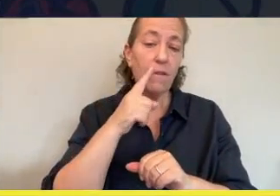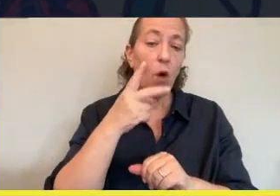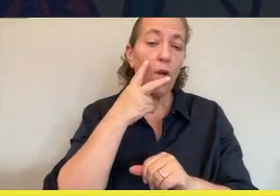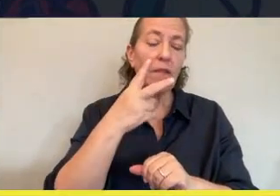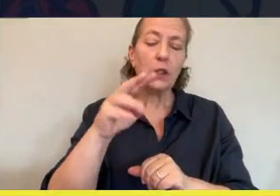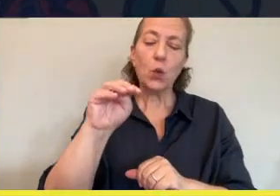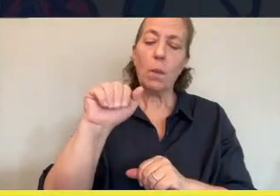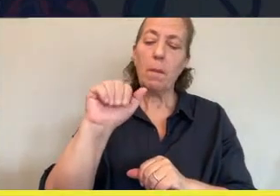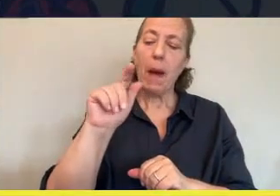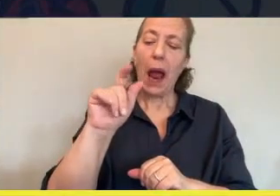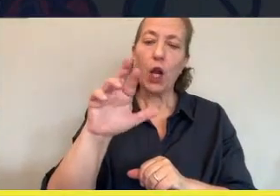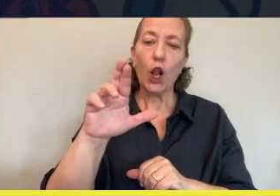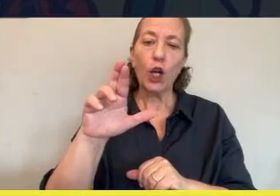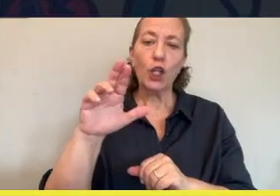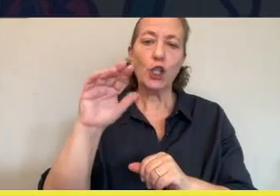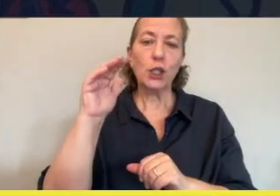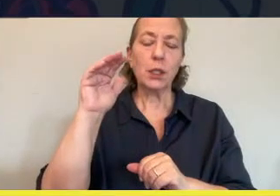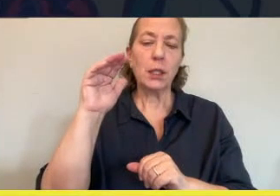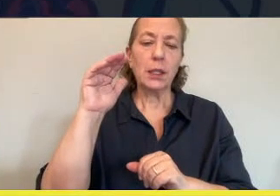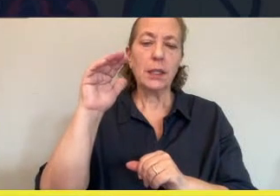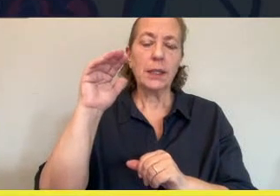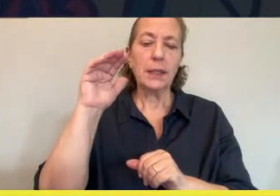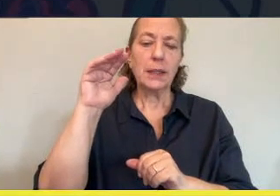degeneration. Next slide, please.